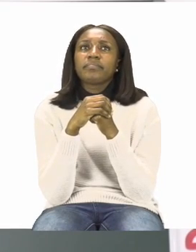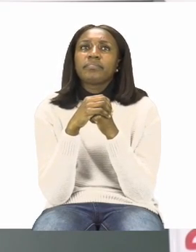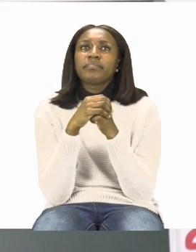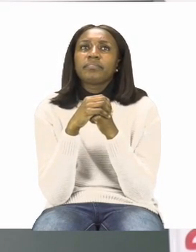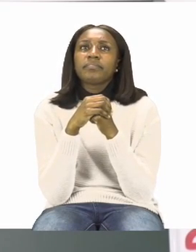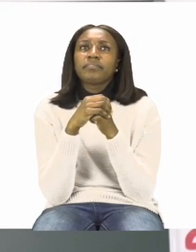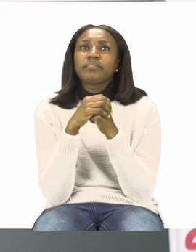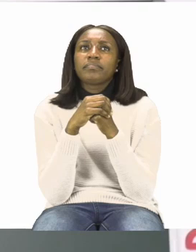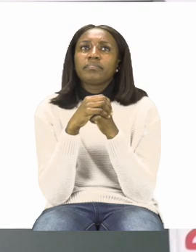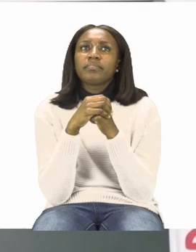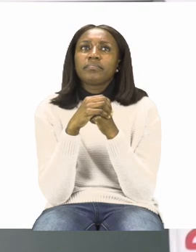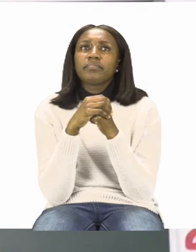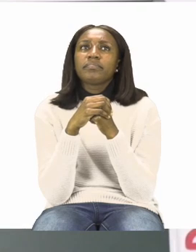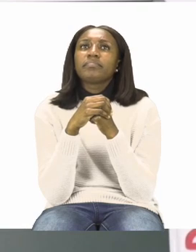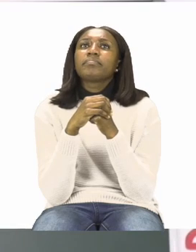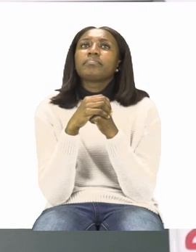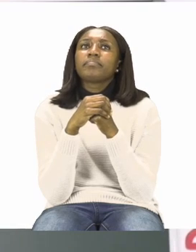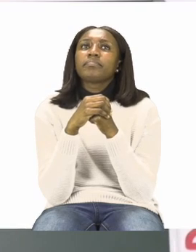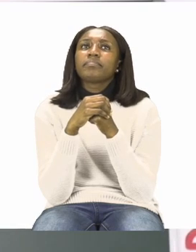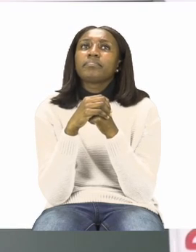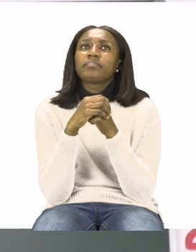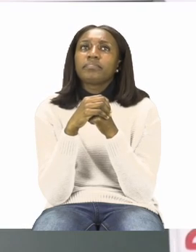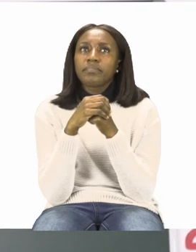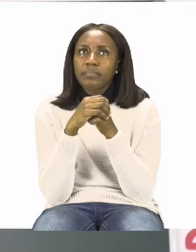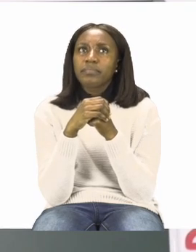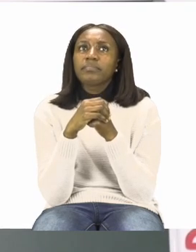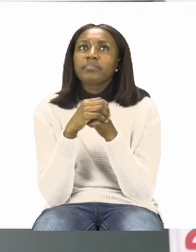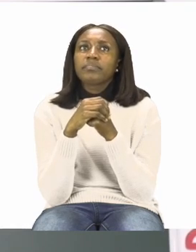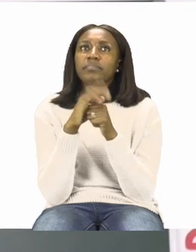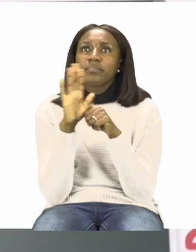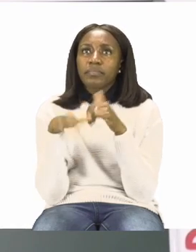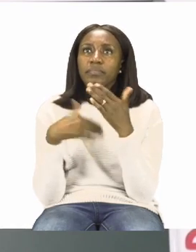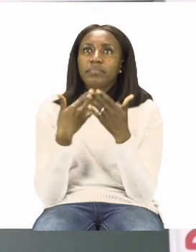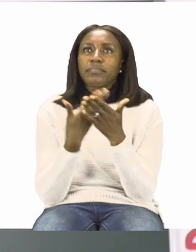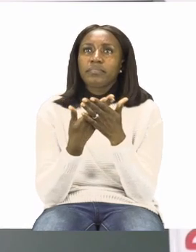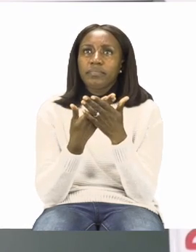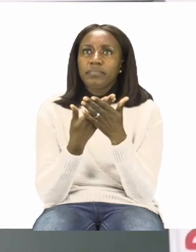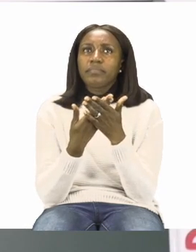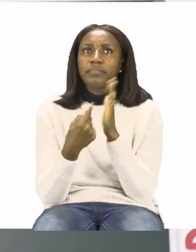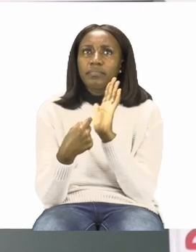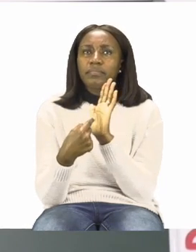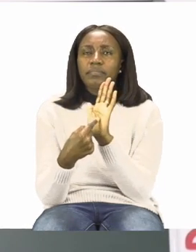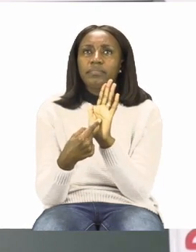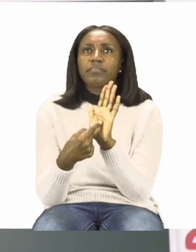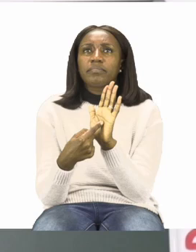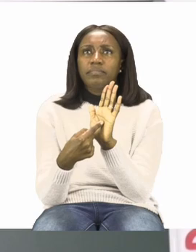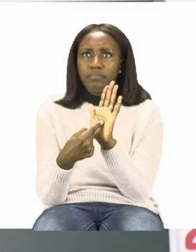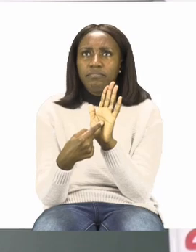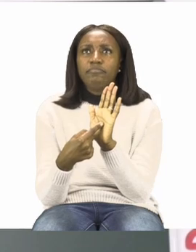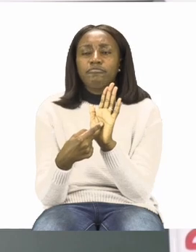the same. So the picture shows a chalkboard and the